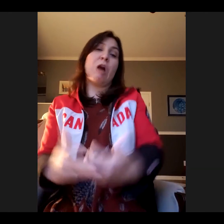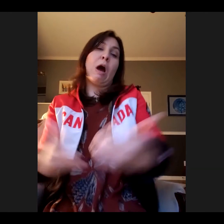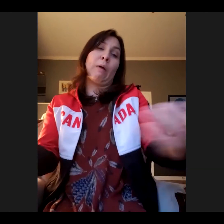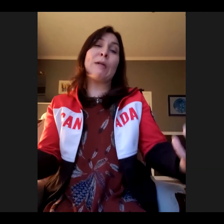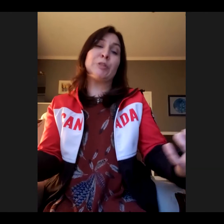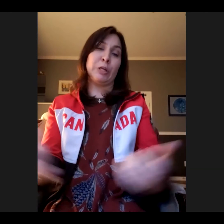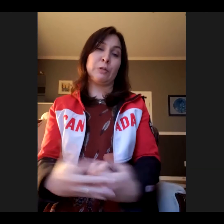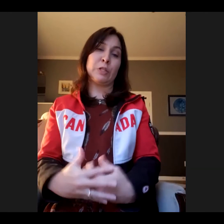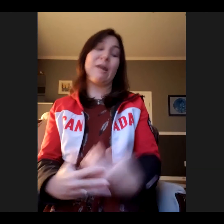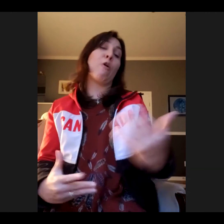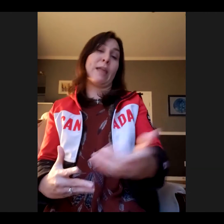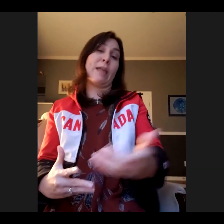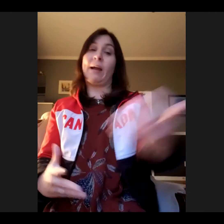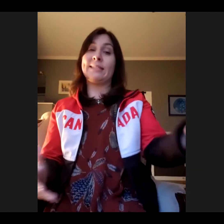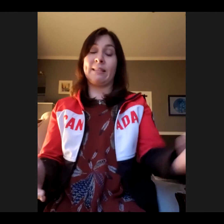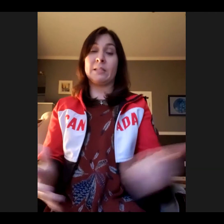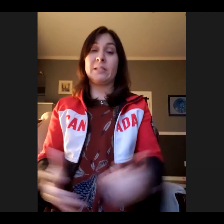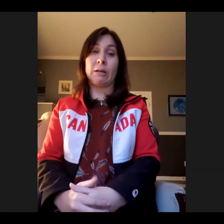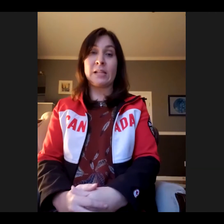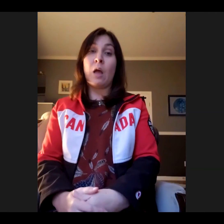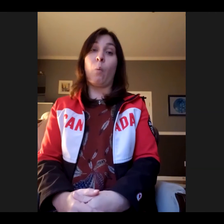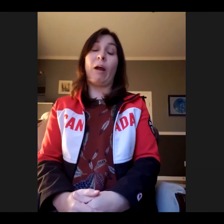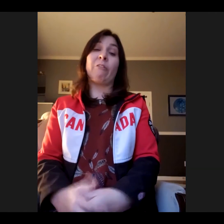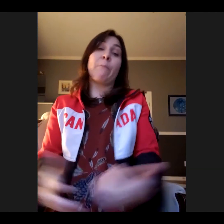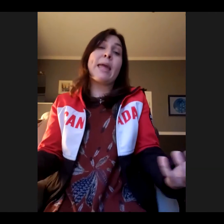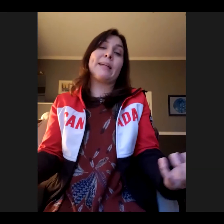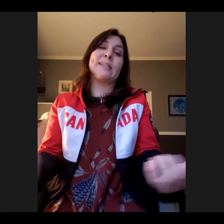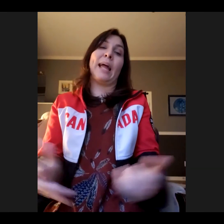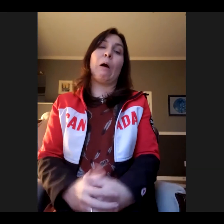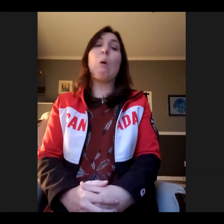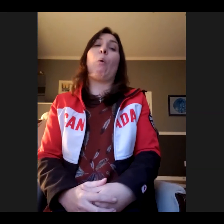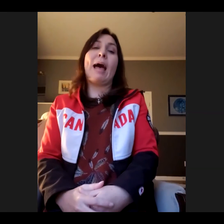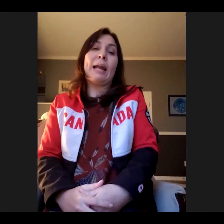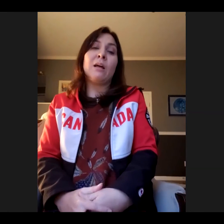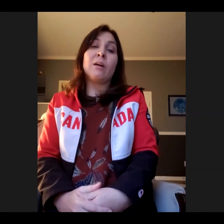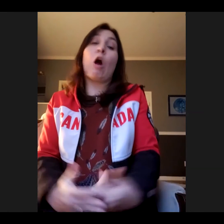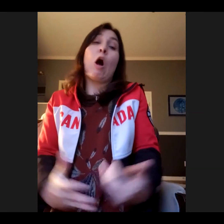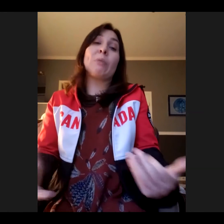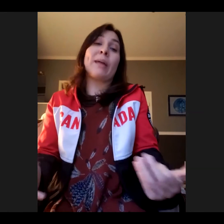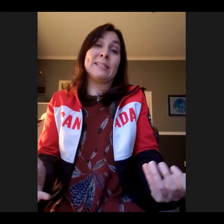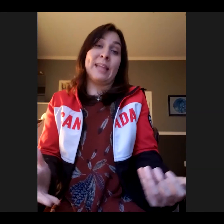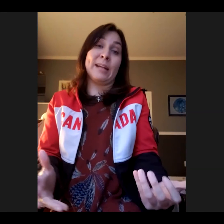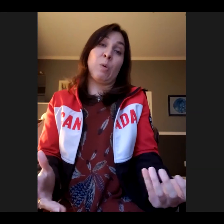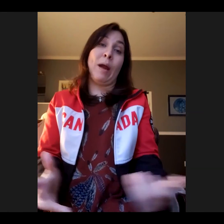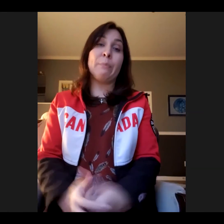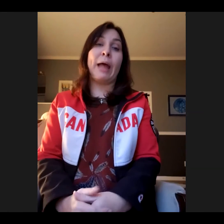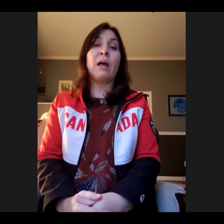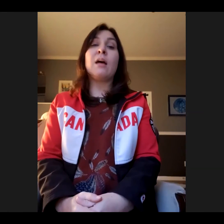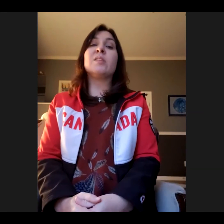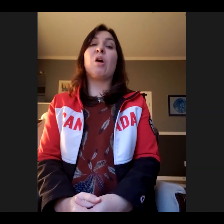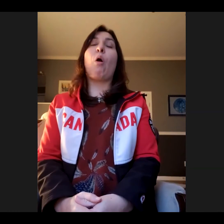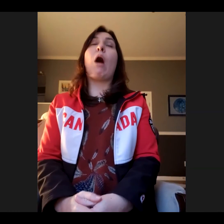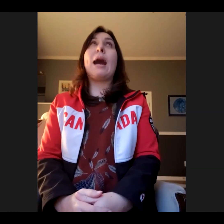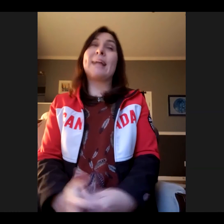It's not a question. You just know that you're going to take the stairs. Where for me, it's like, oh, that complicates things quite a bit.